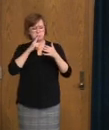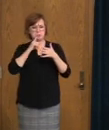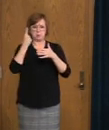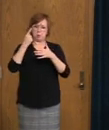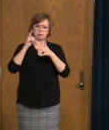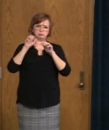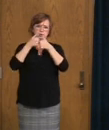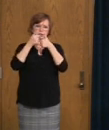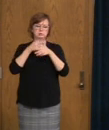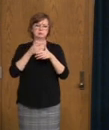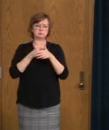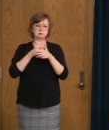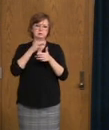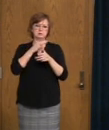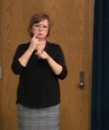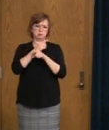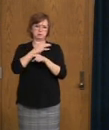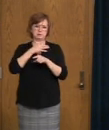COVID demand.